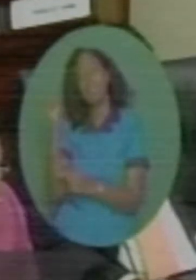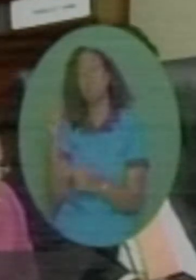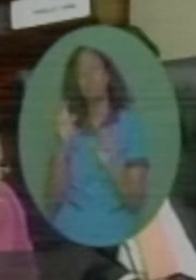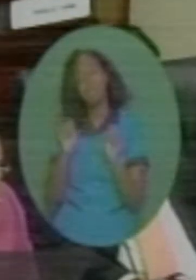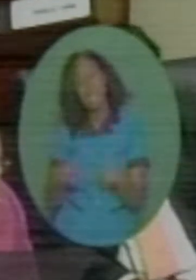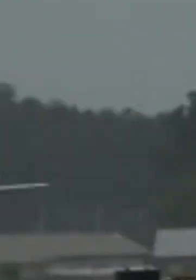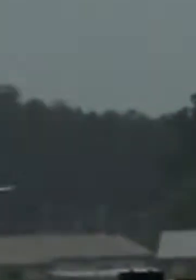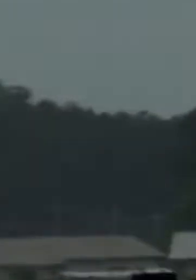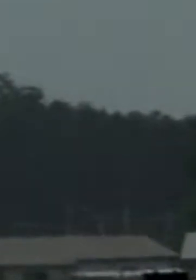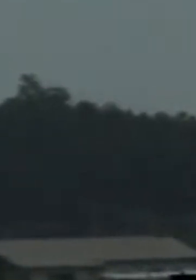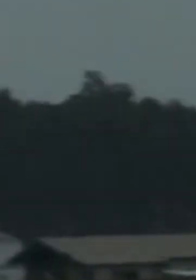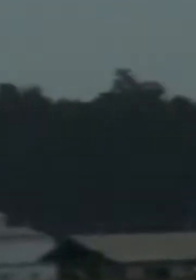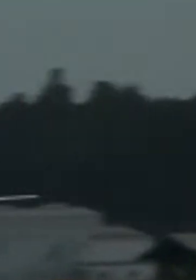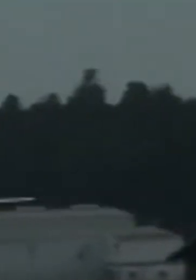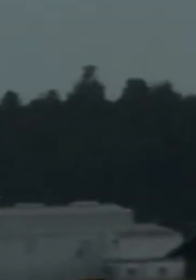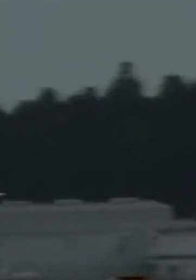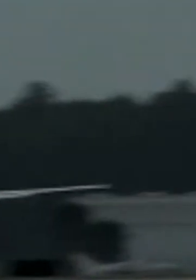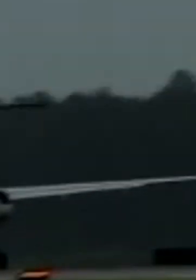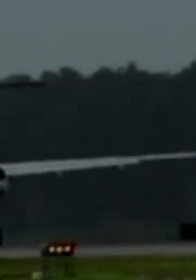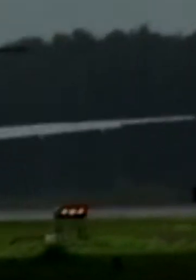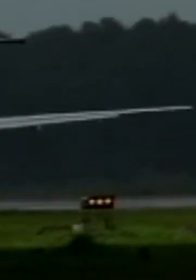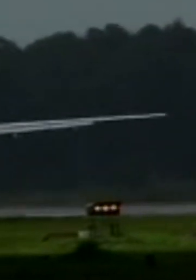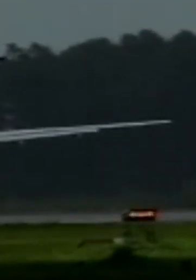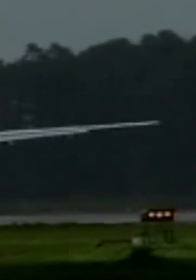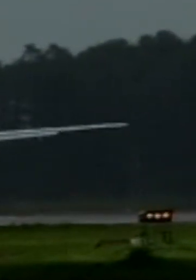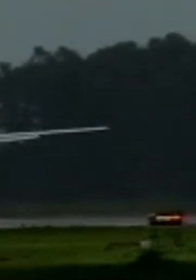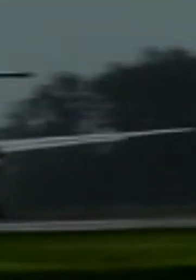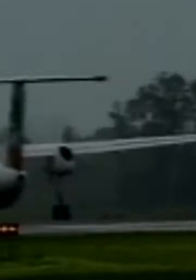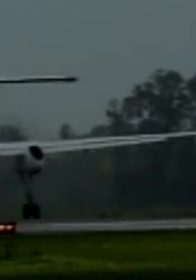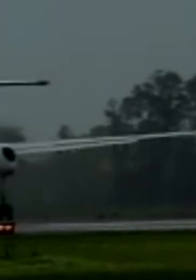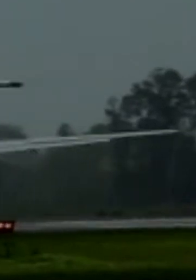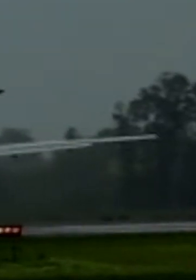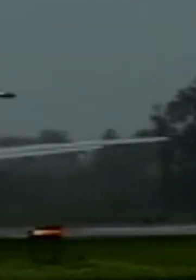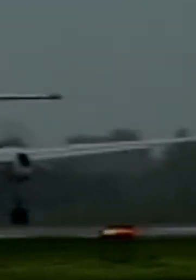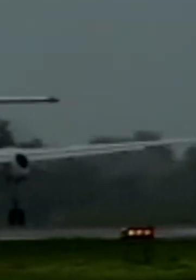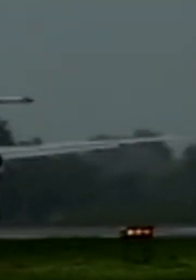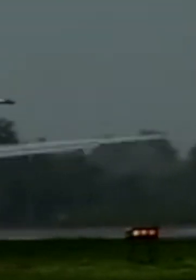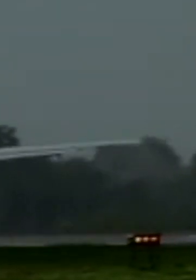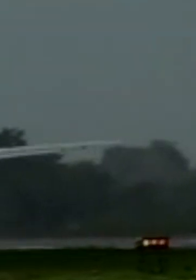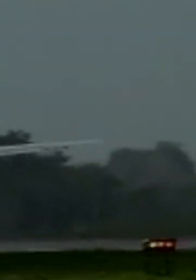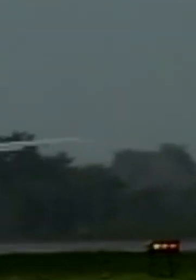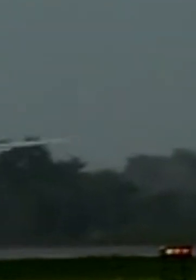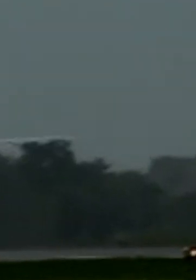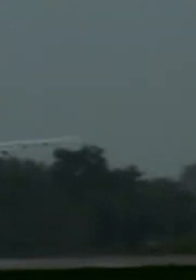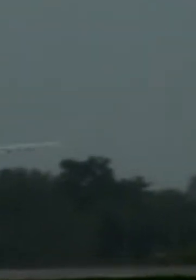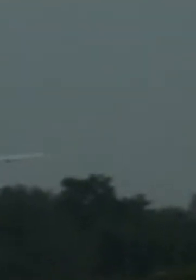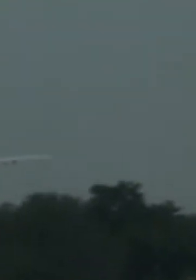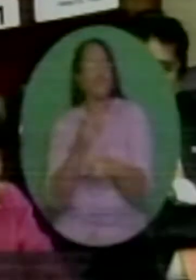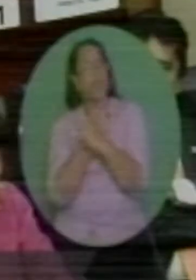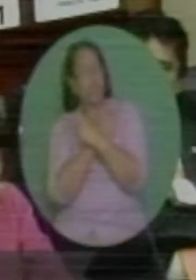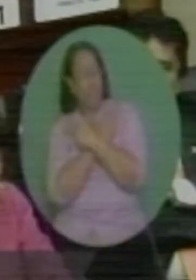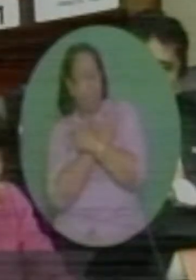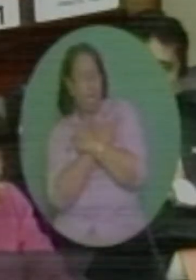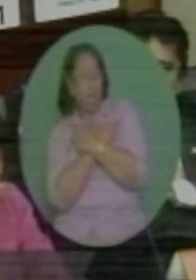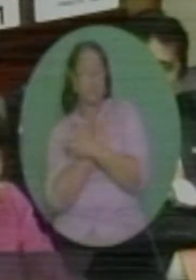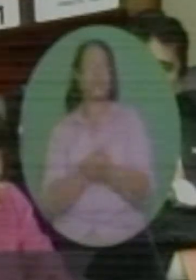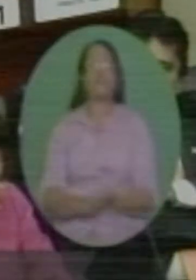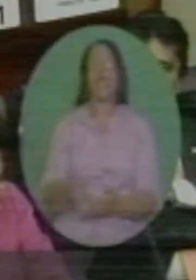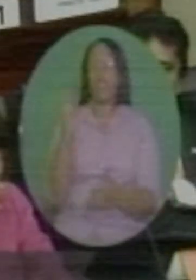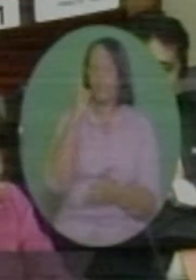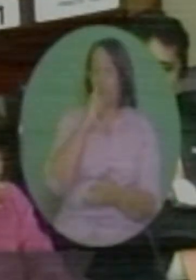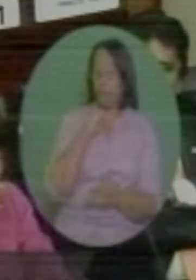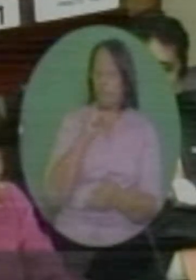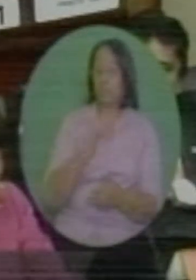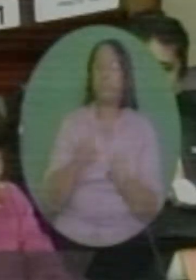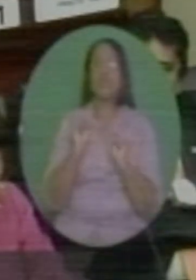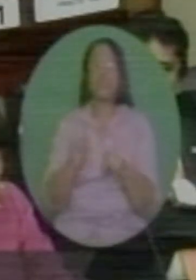of a percentage of this from flights at Caribbean Airlines to destinations outside Trinidad and Tobago. Despite this, Minister Hawai announced